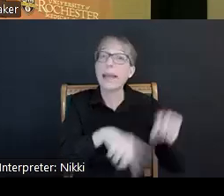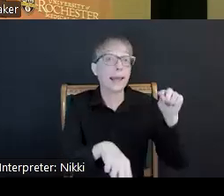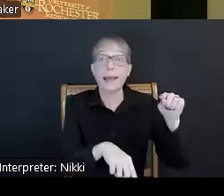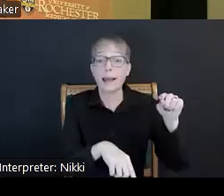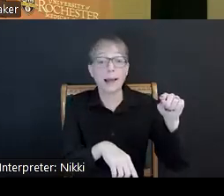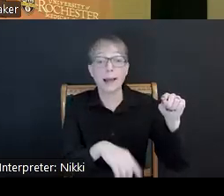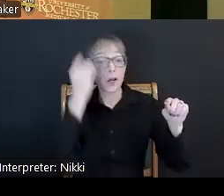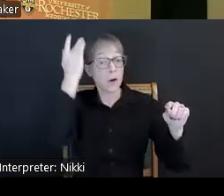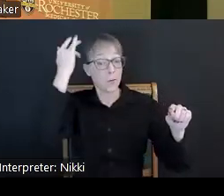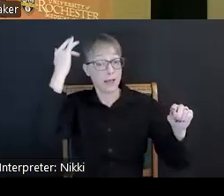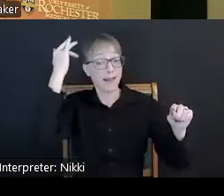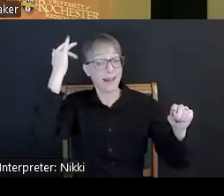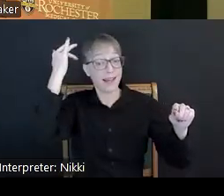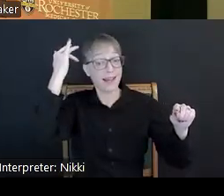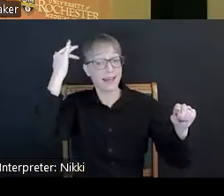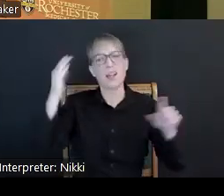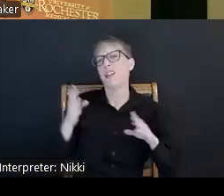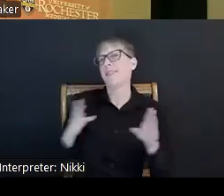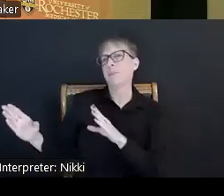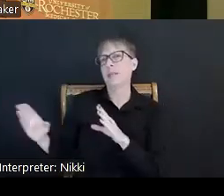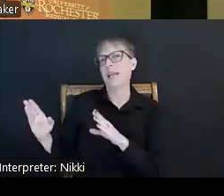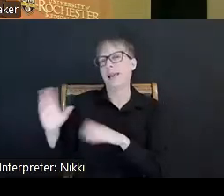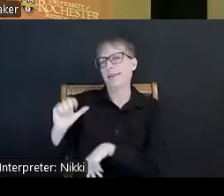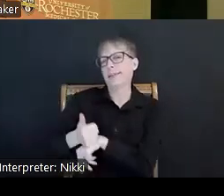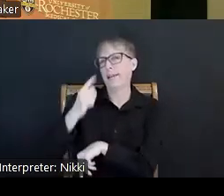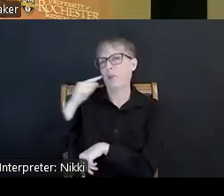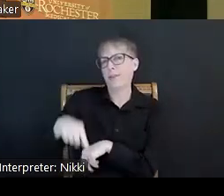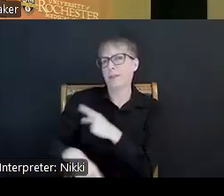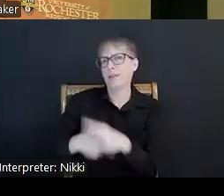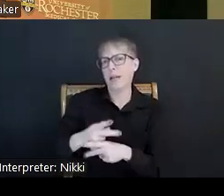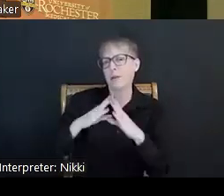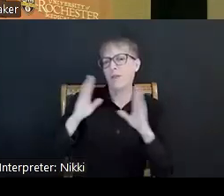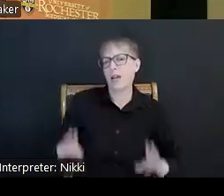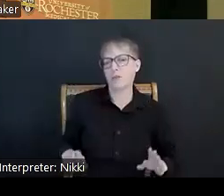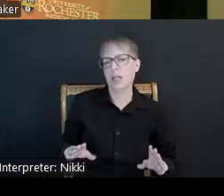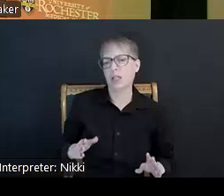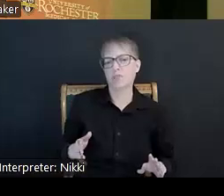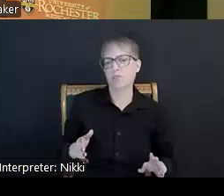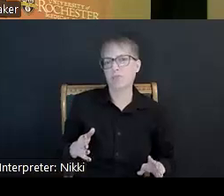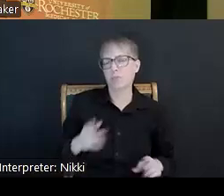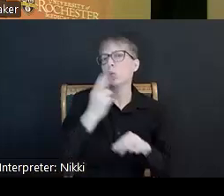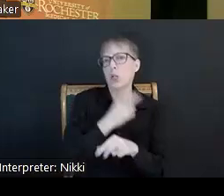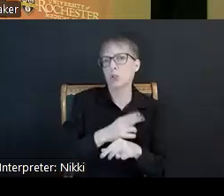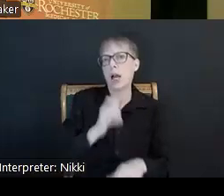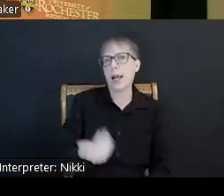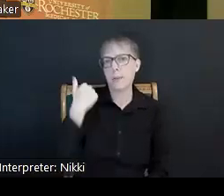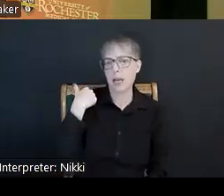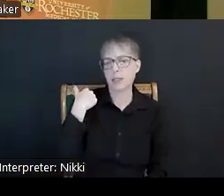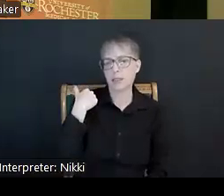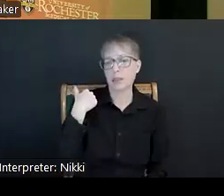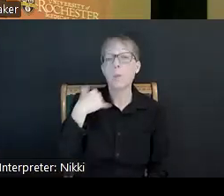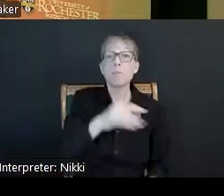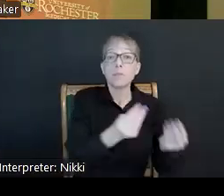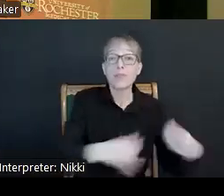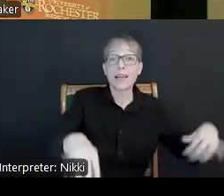that land which has been zoned for this type of housing in the past. We have not replaced the land which should be zoned